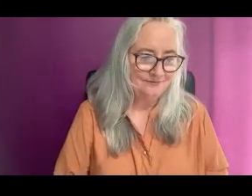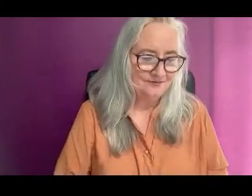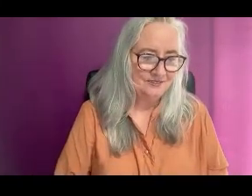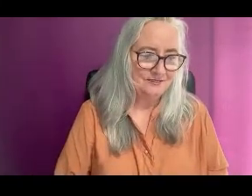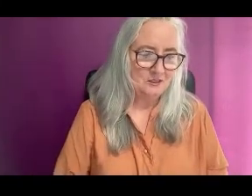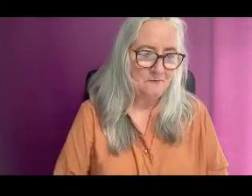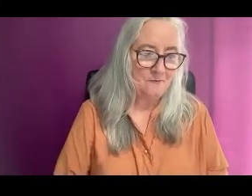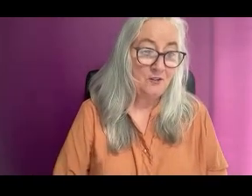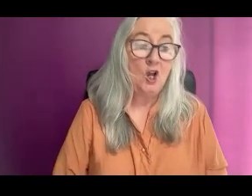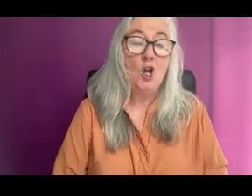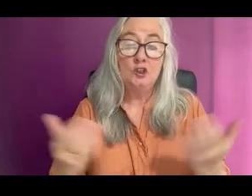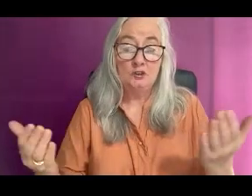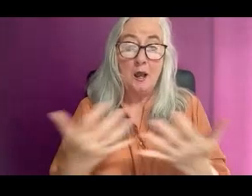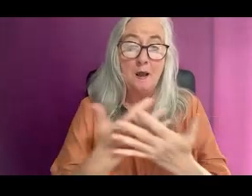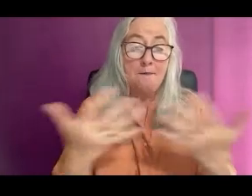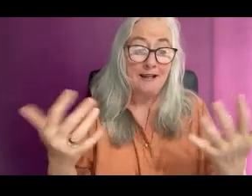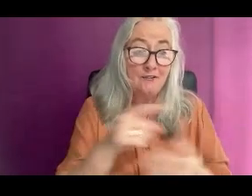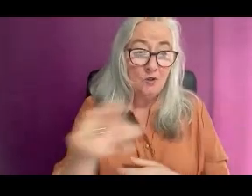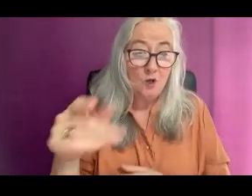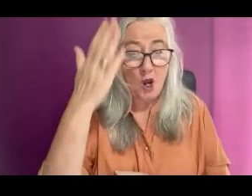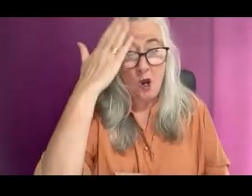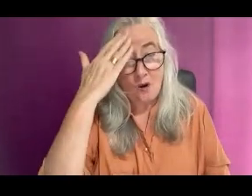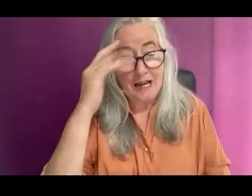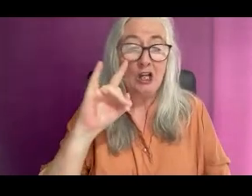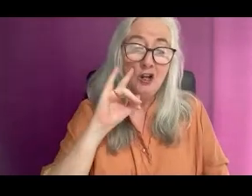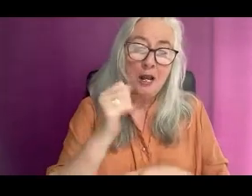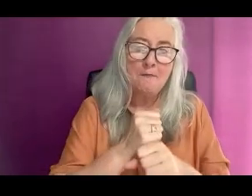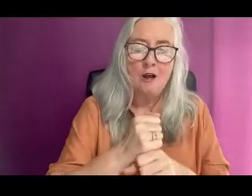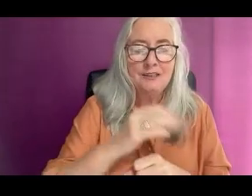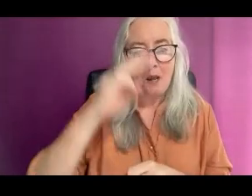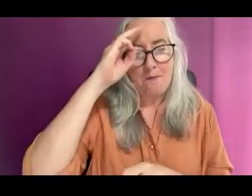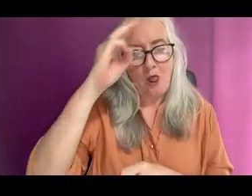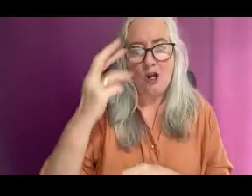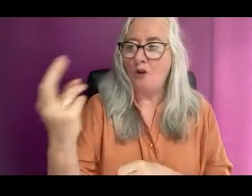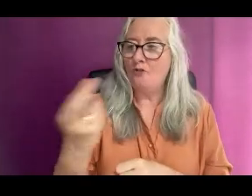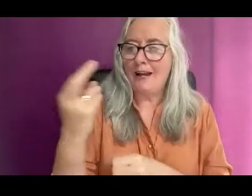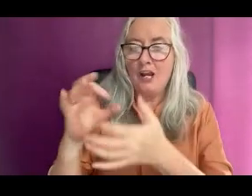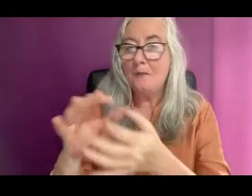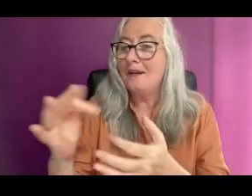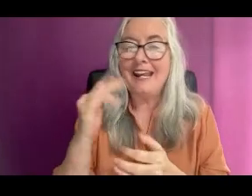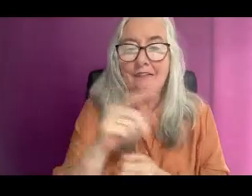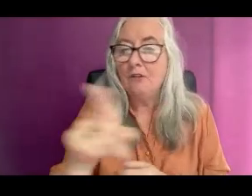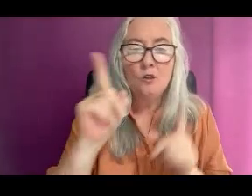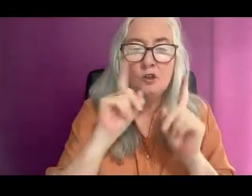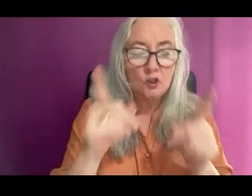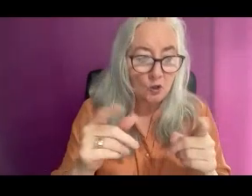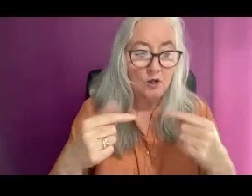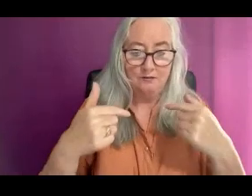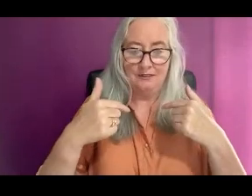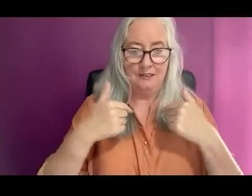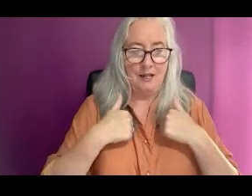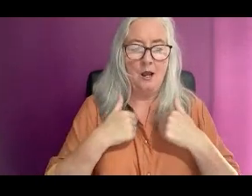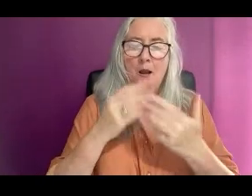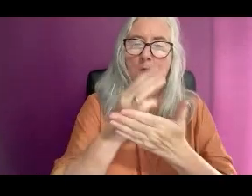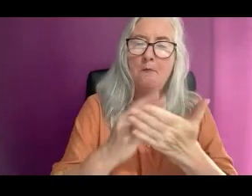So a lot of you probably know or have heard about employer relations, but for those that don't know, so employer relations is part